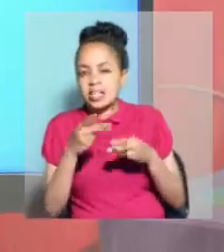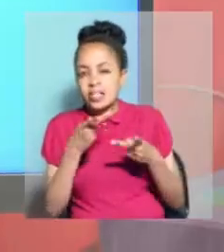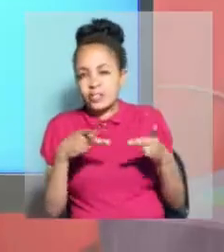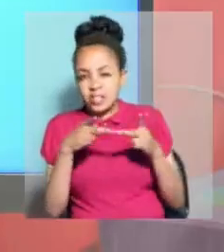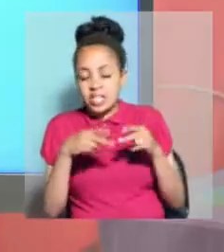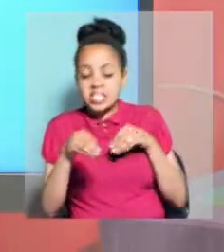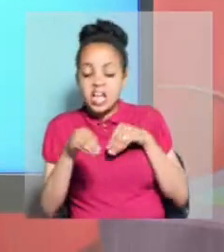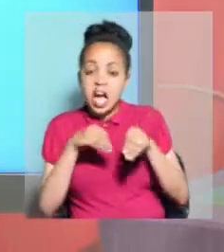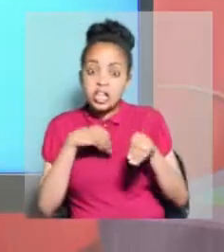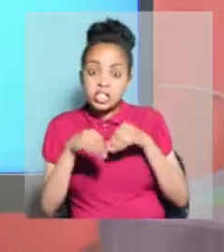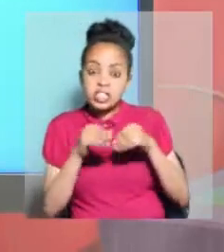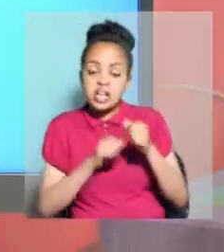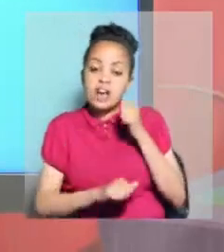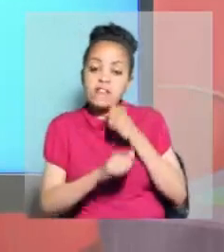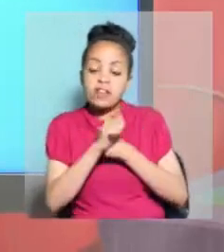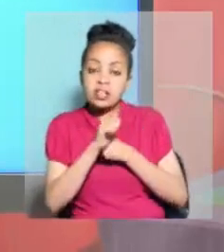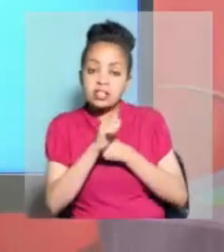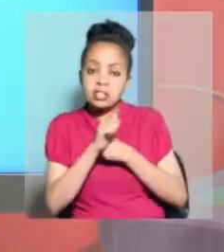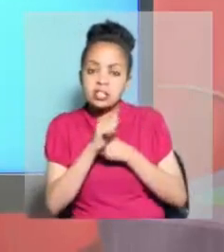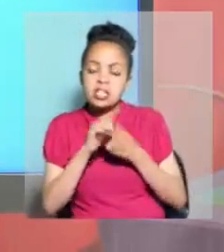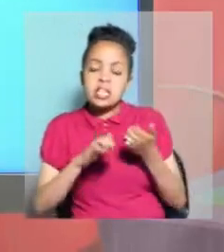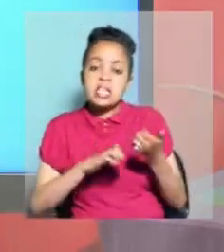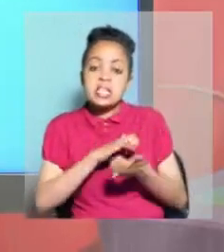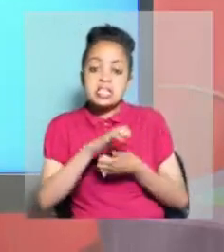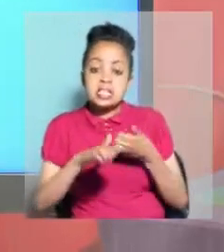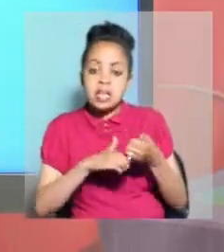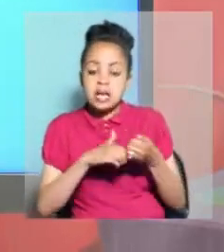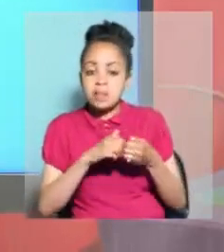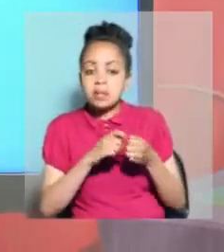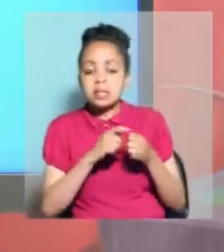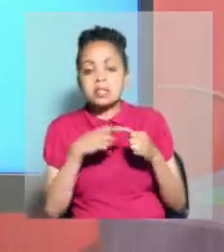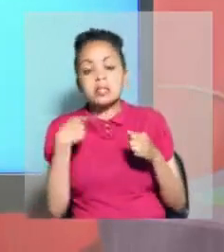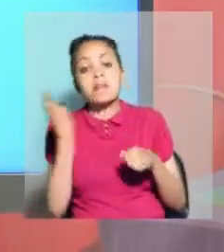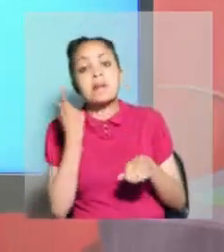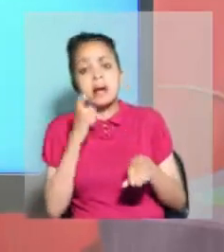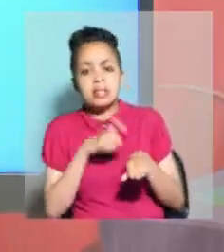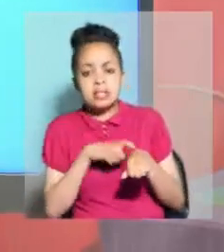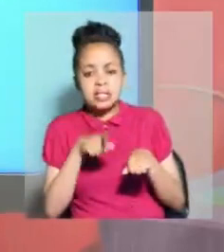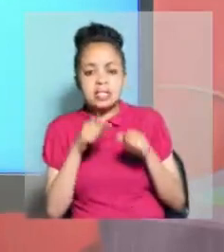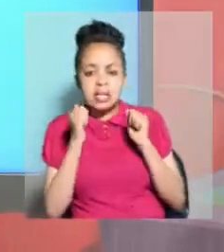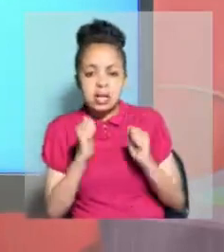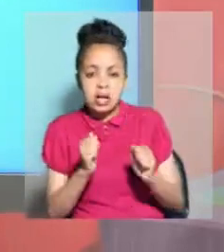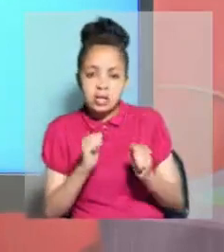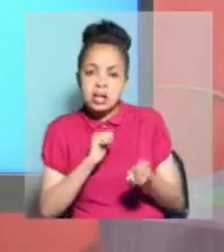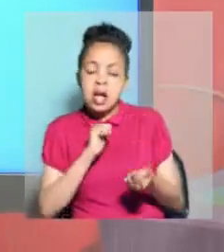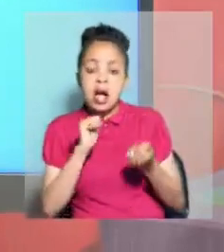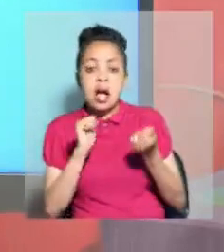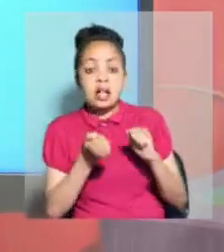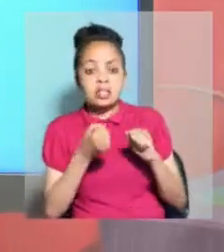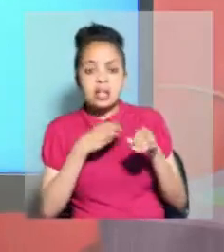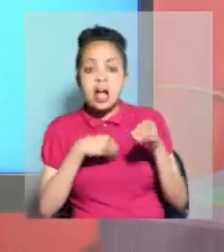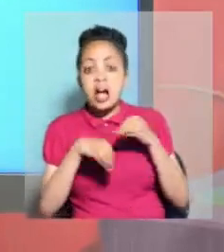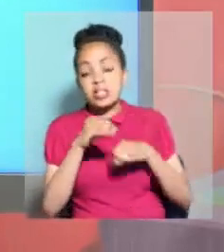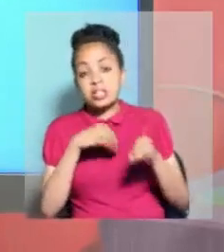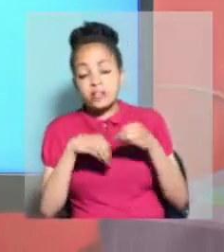the action of affecting an enzyme activities permanently. It can alter the catalytic activity of